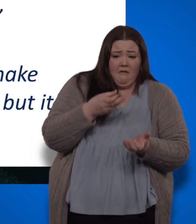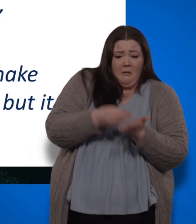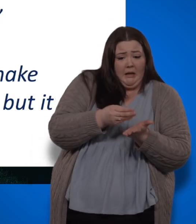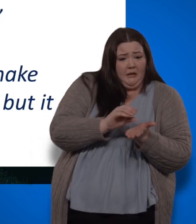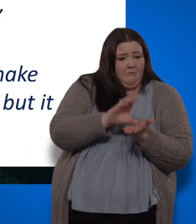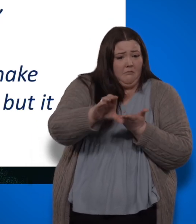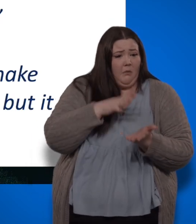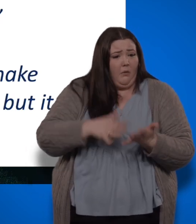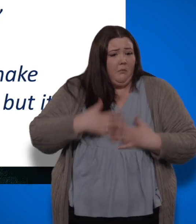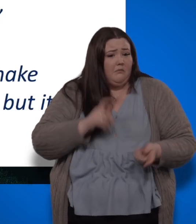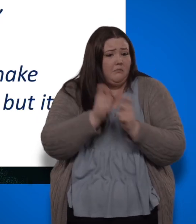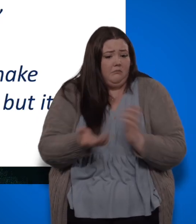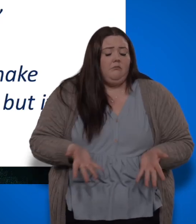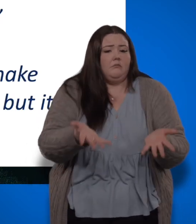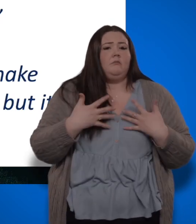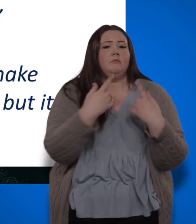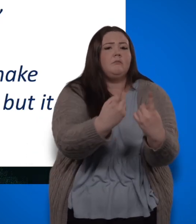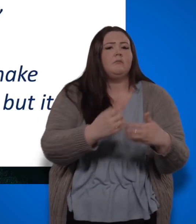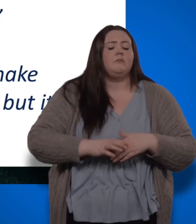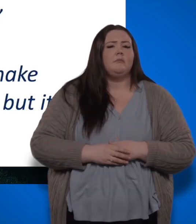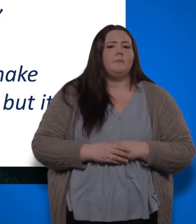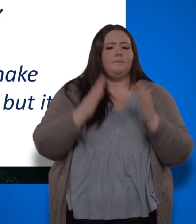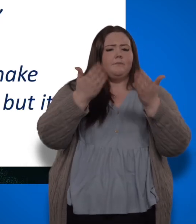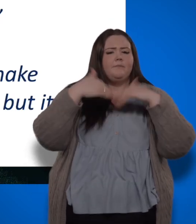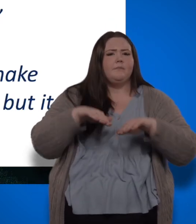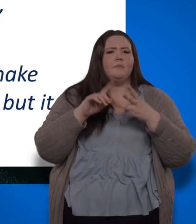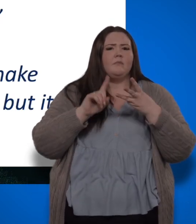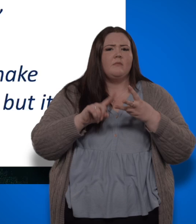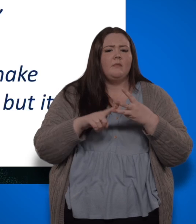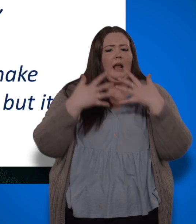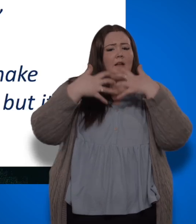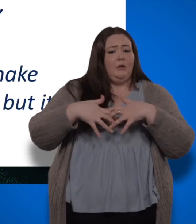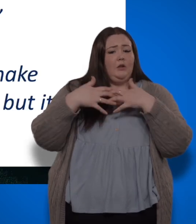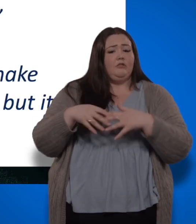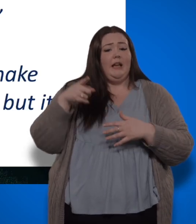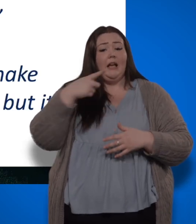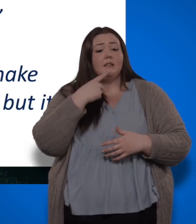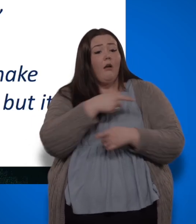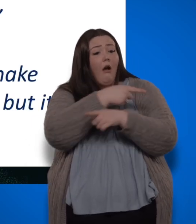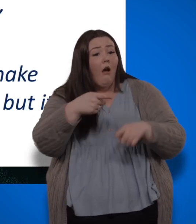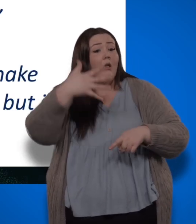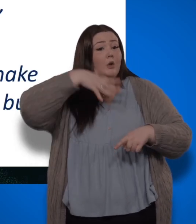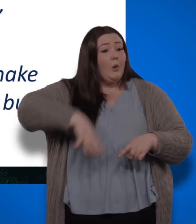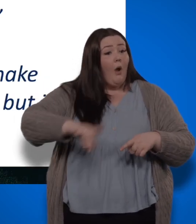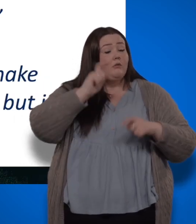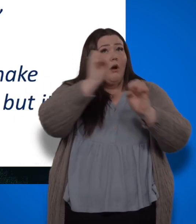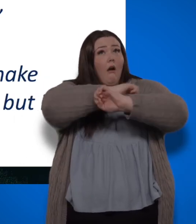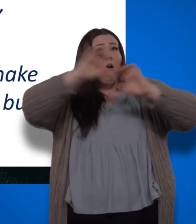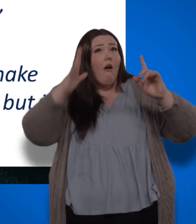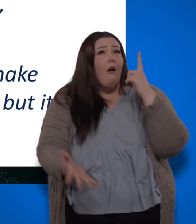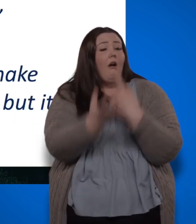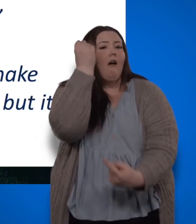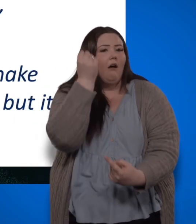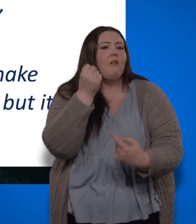there's technology which says we can make your dreams come true, but it will cost you. And the cost that